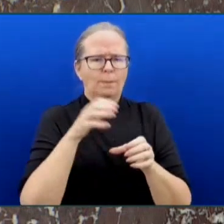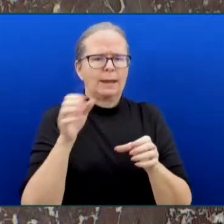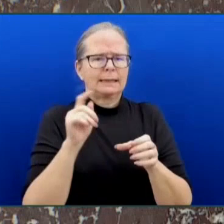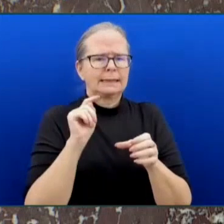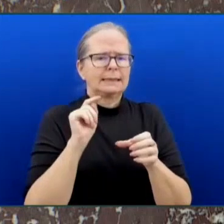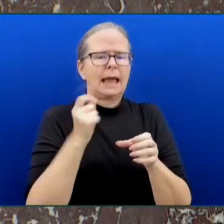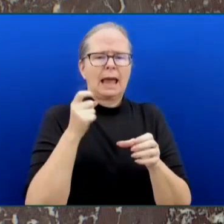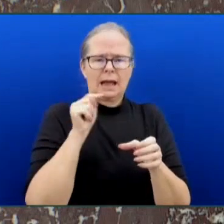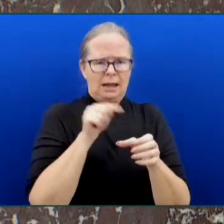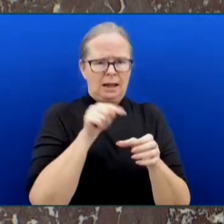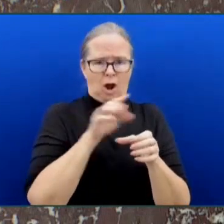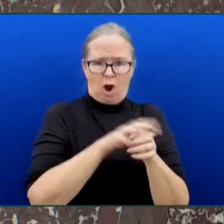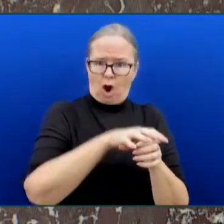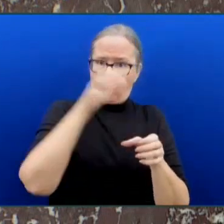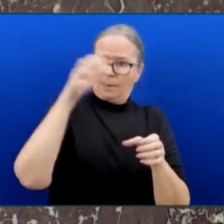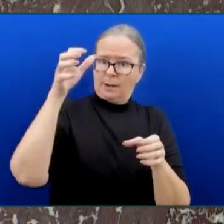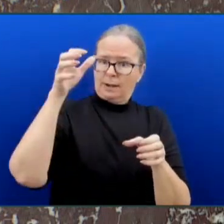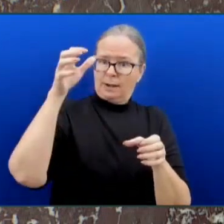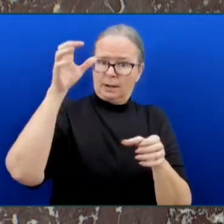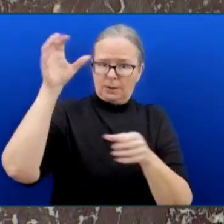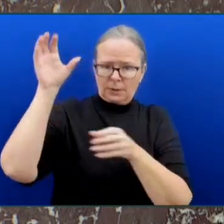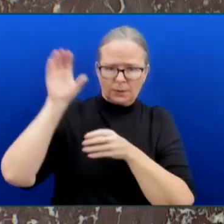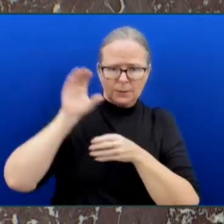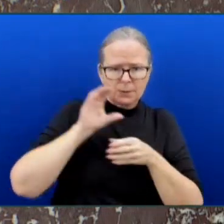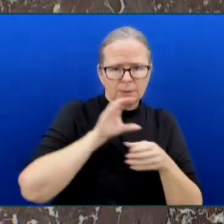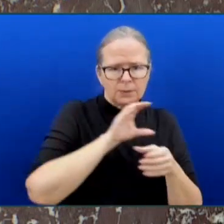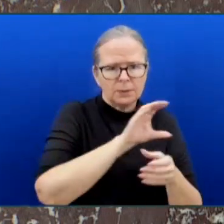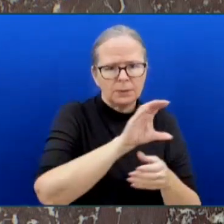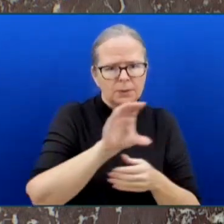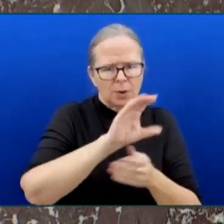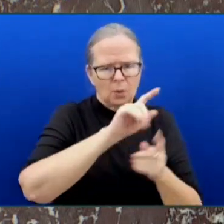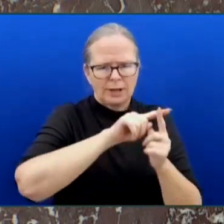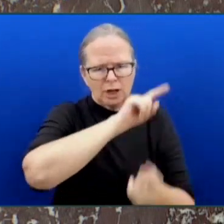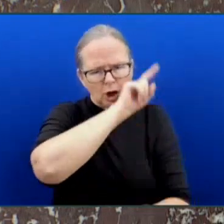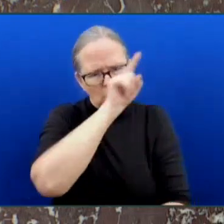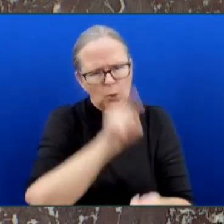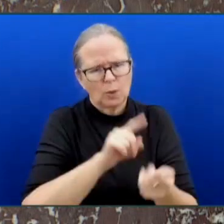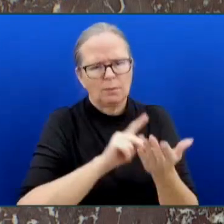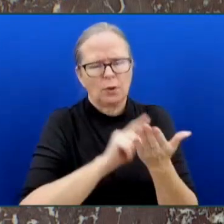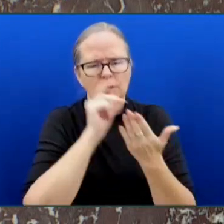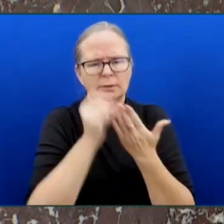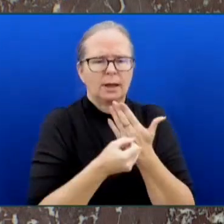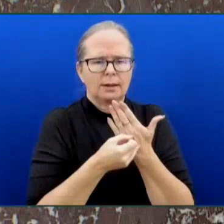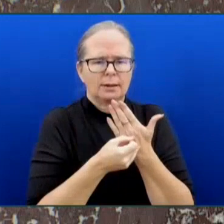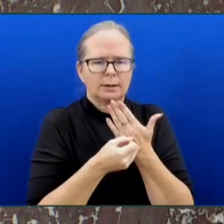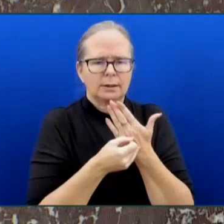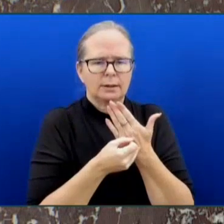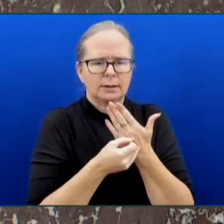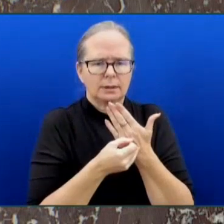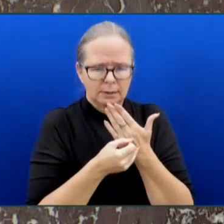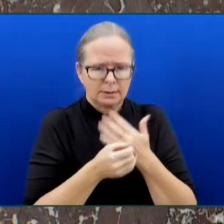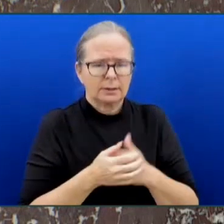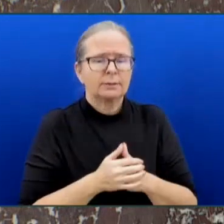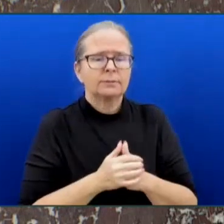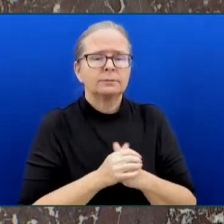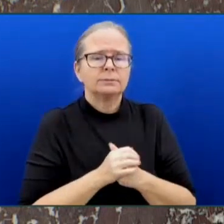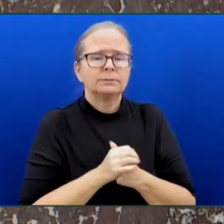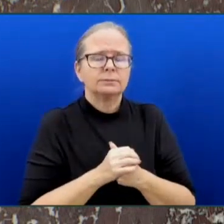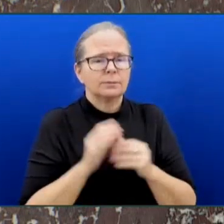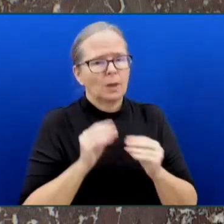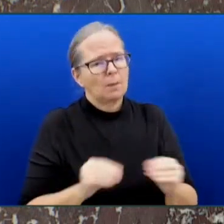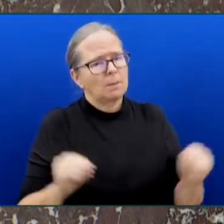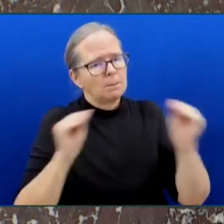reduction projects in mines around British Columbia that have led to significant emission reductions,